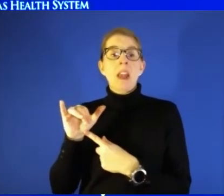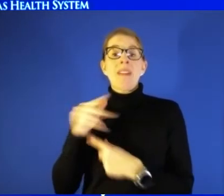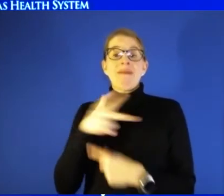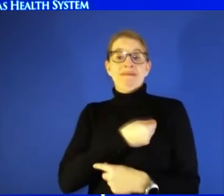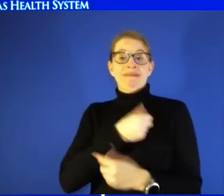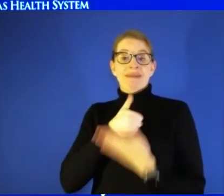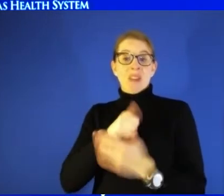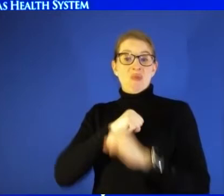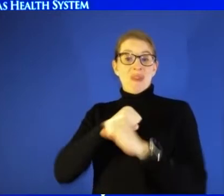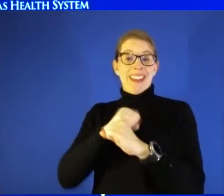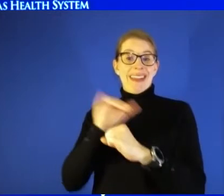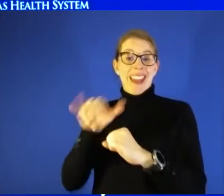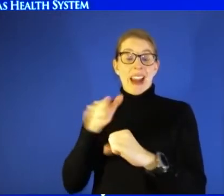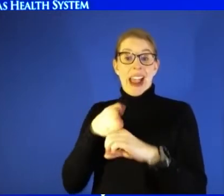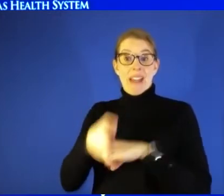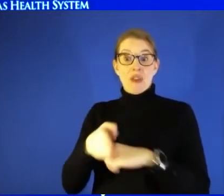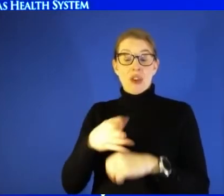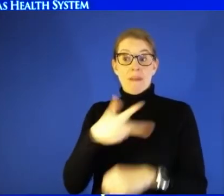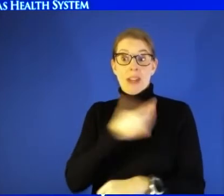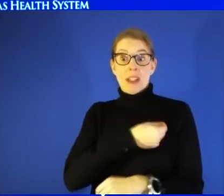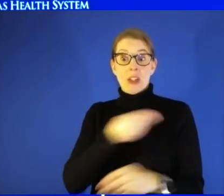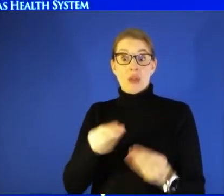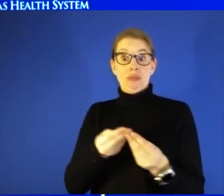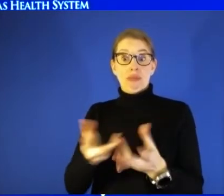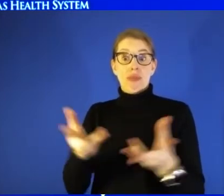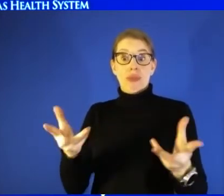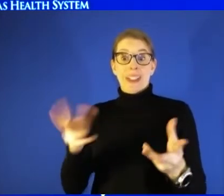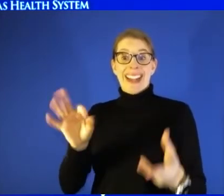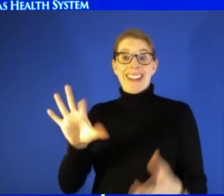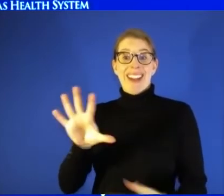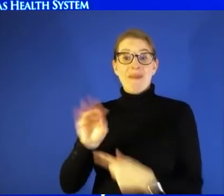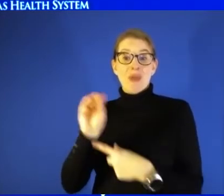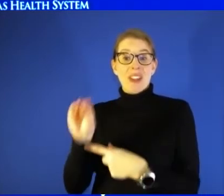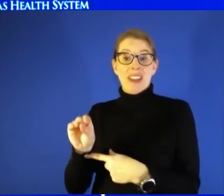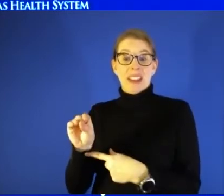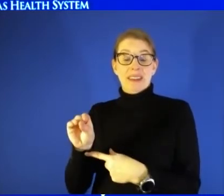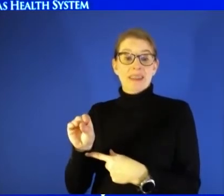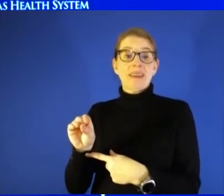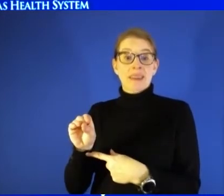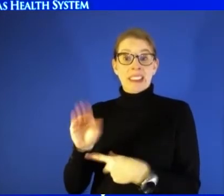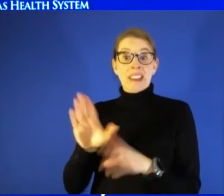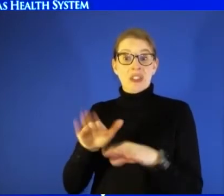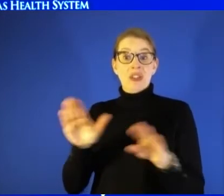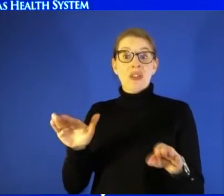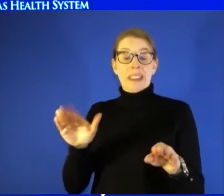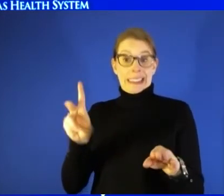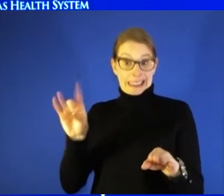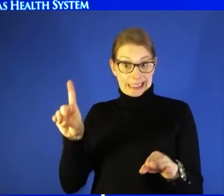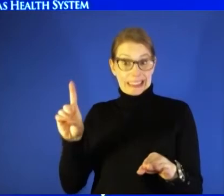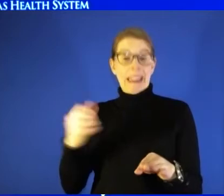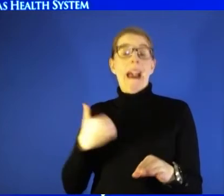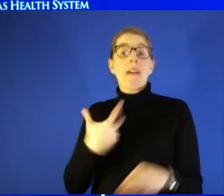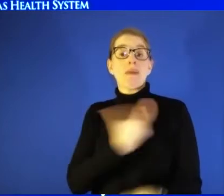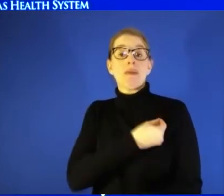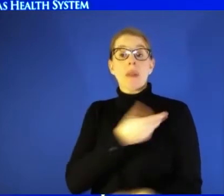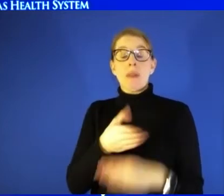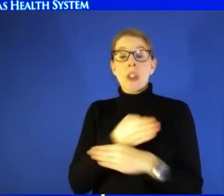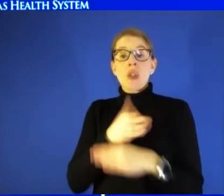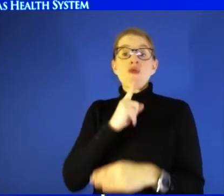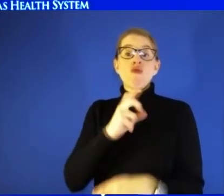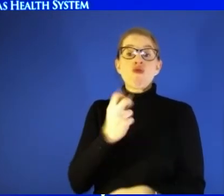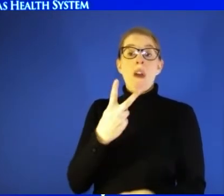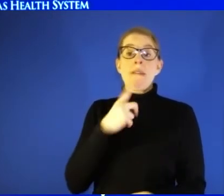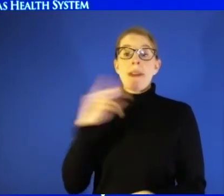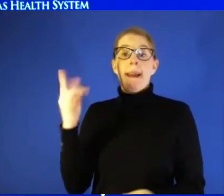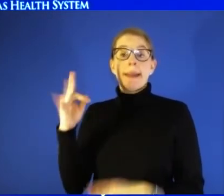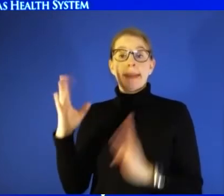the vaccination rollout, they found that 95% of the children who did have that, who were between 12 and 18,